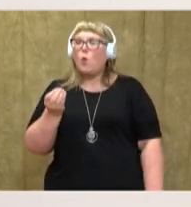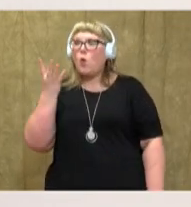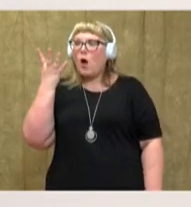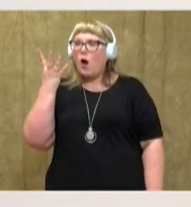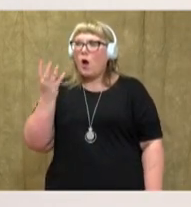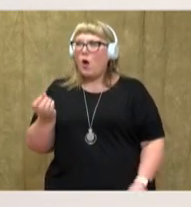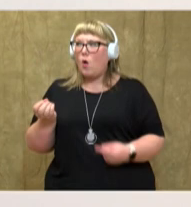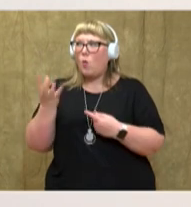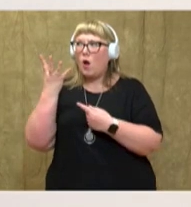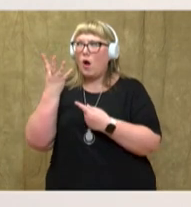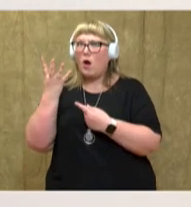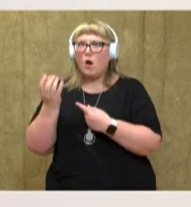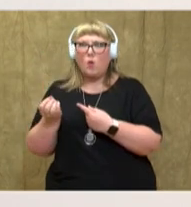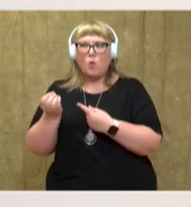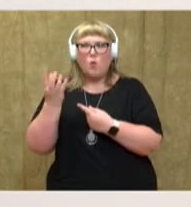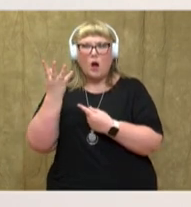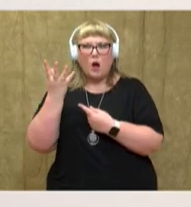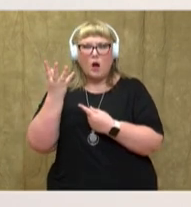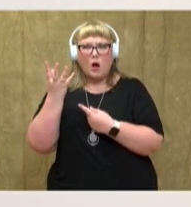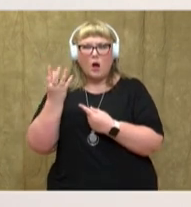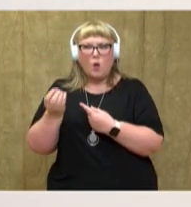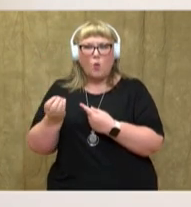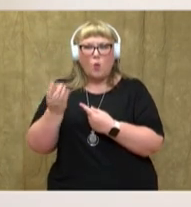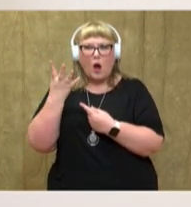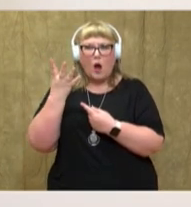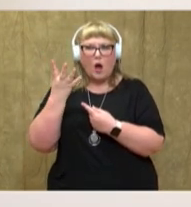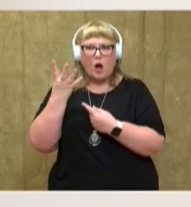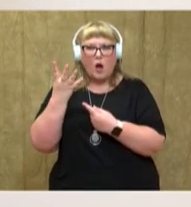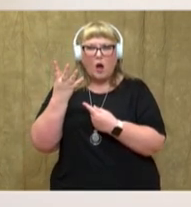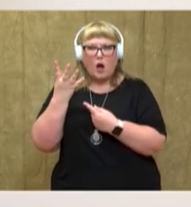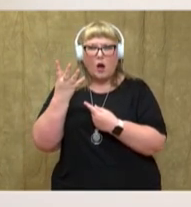When, when, when.